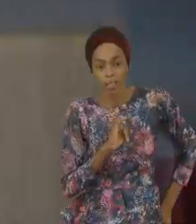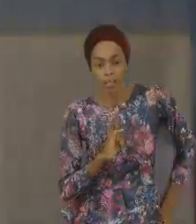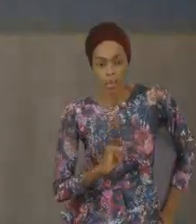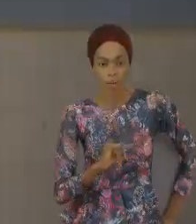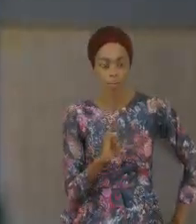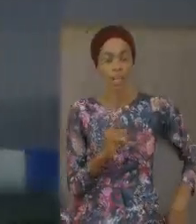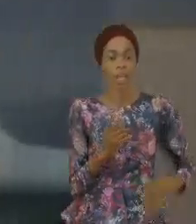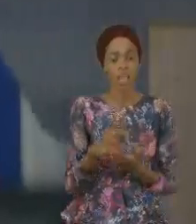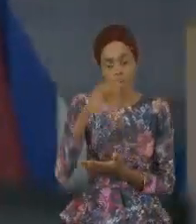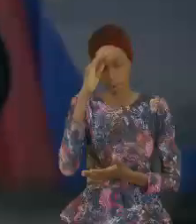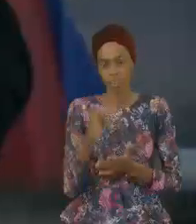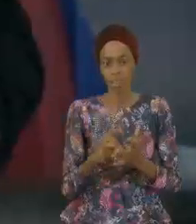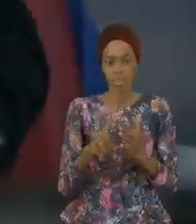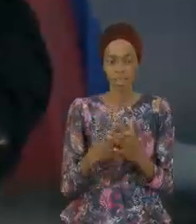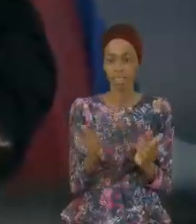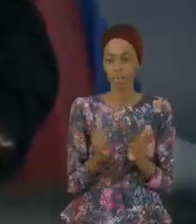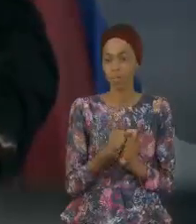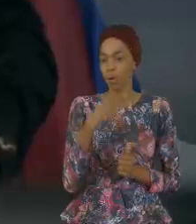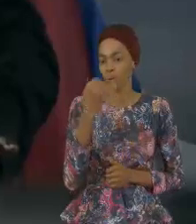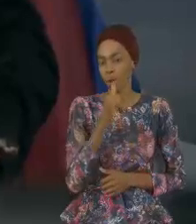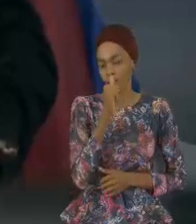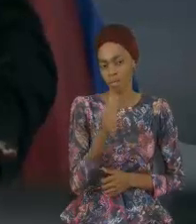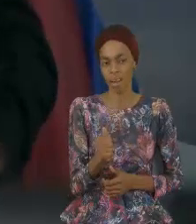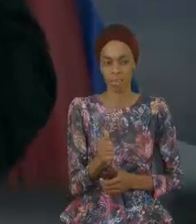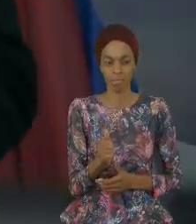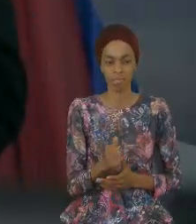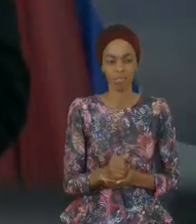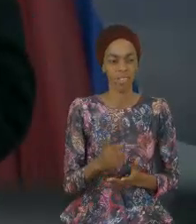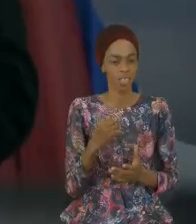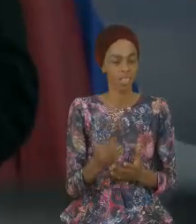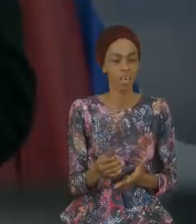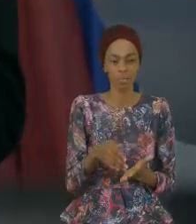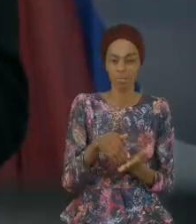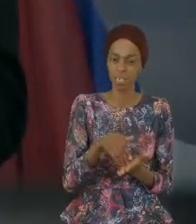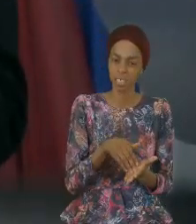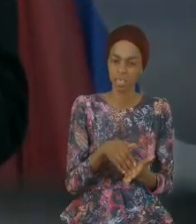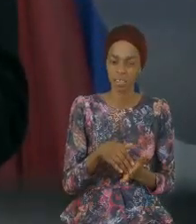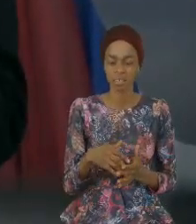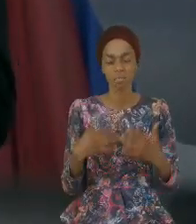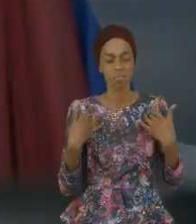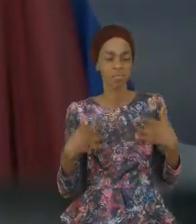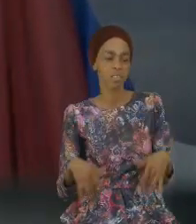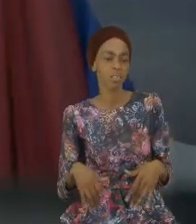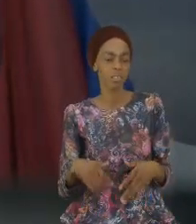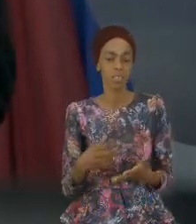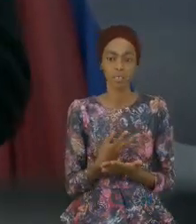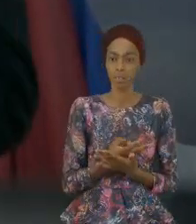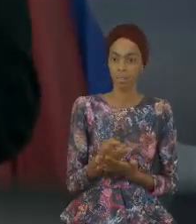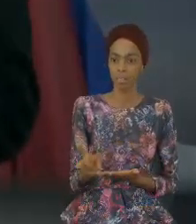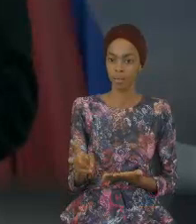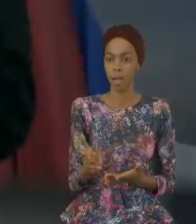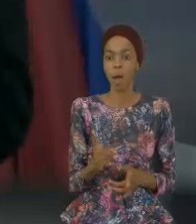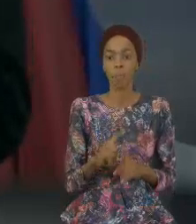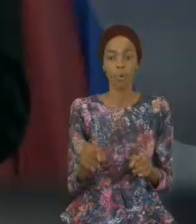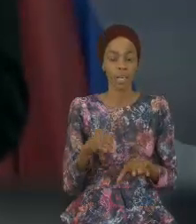am I? Deficiency, difficulty, discouragement, failure. At the end